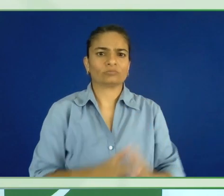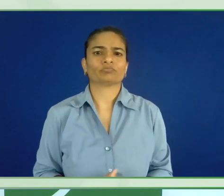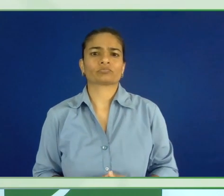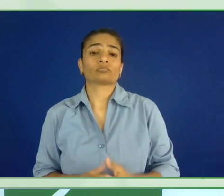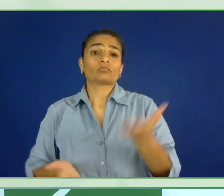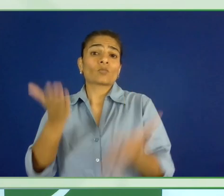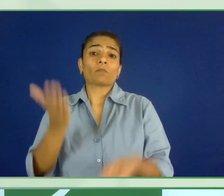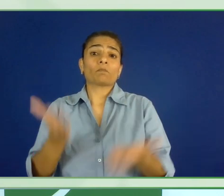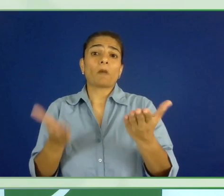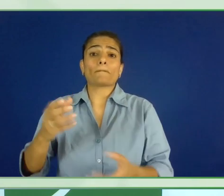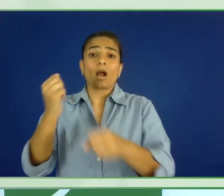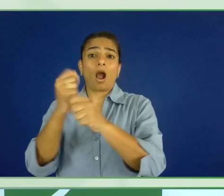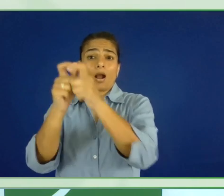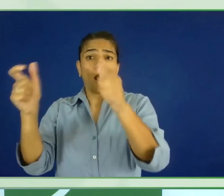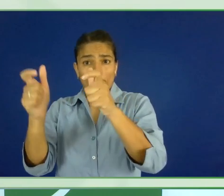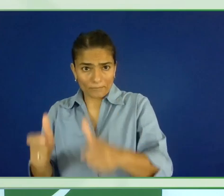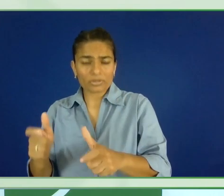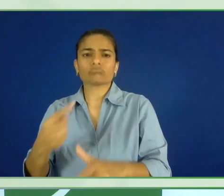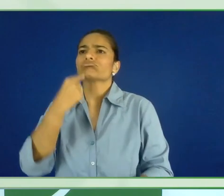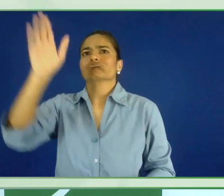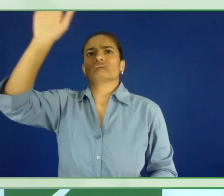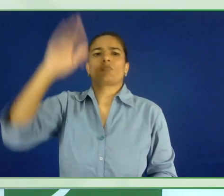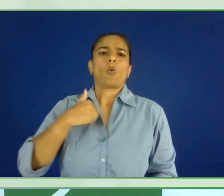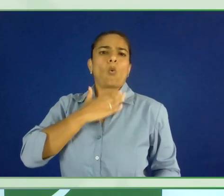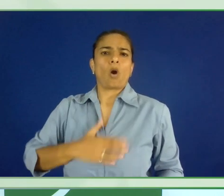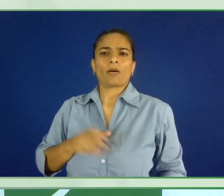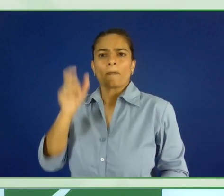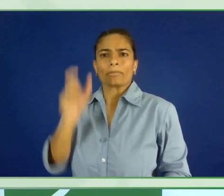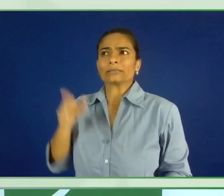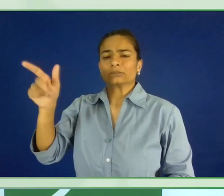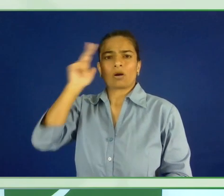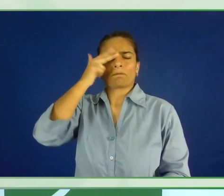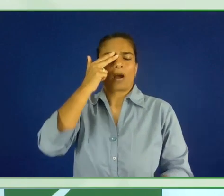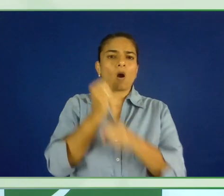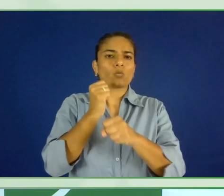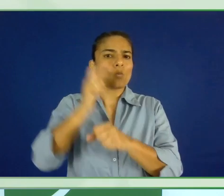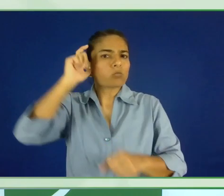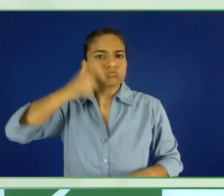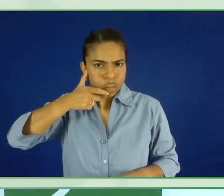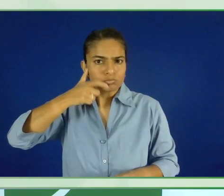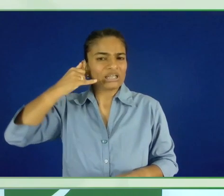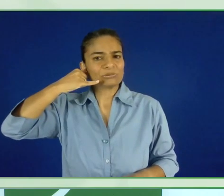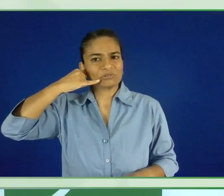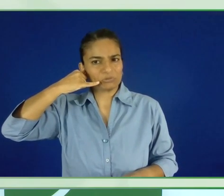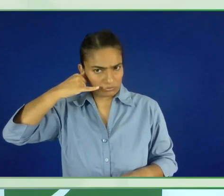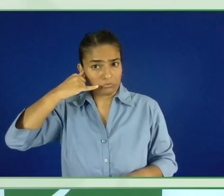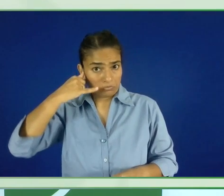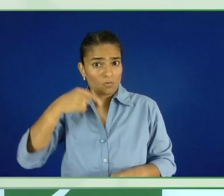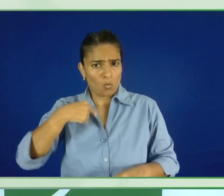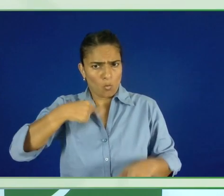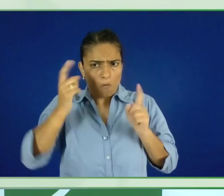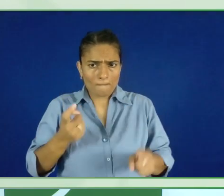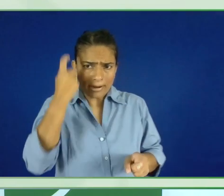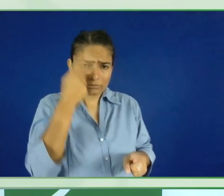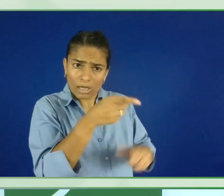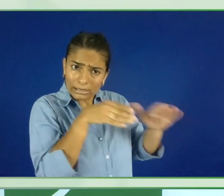is blind for the call center. And you don't even consider if it's accessible or not, the software. I mean, there are many things that should be taken into account,